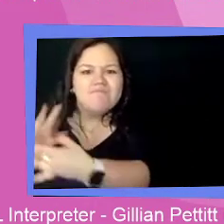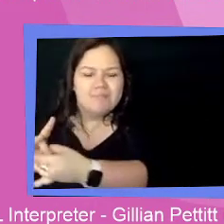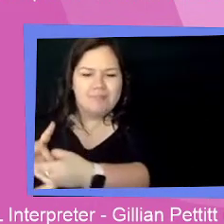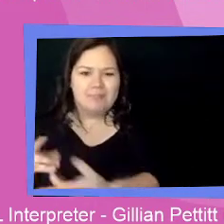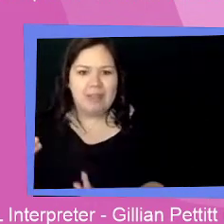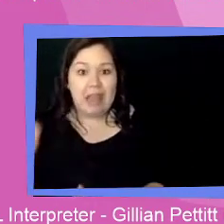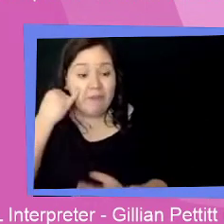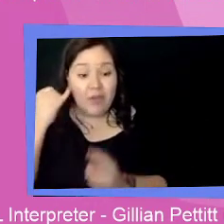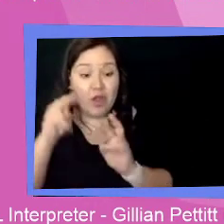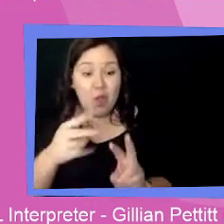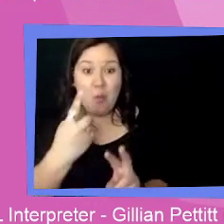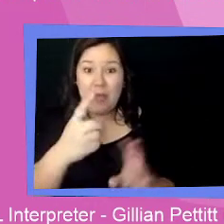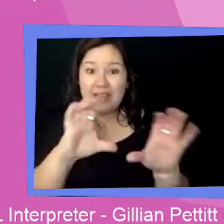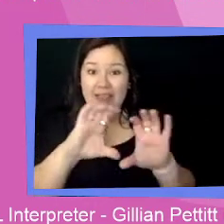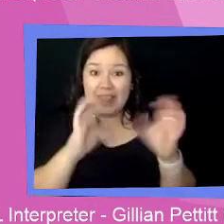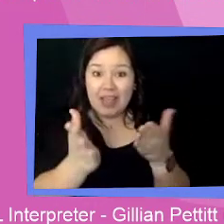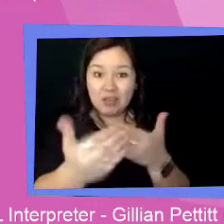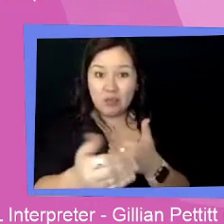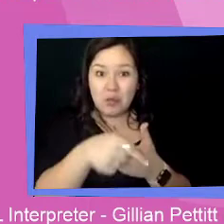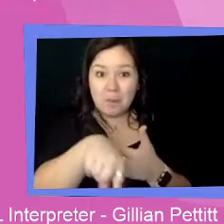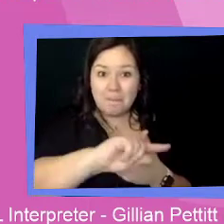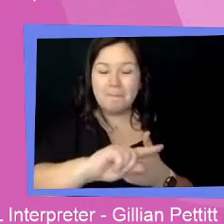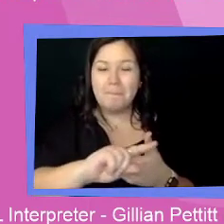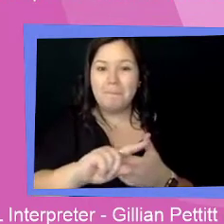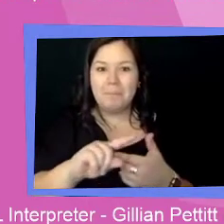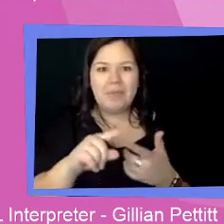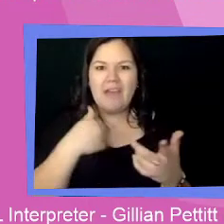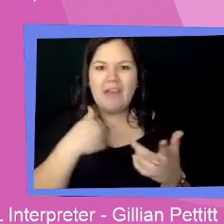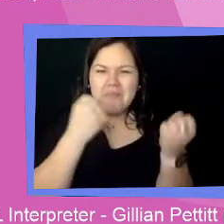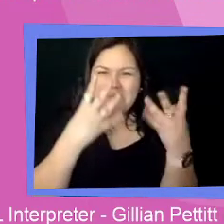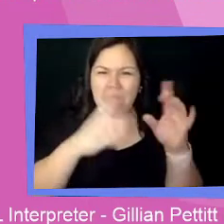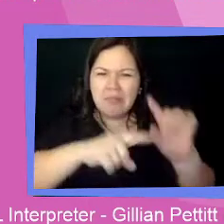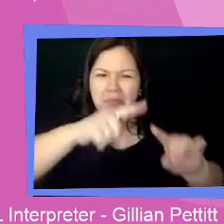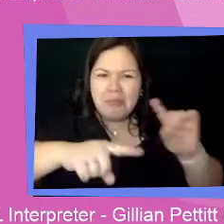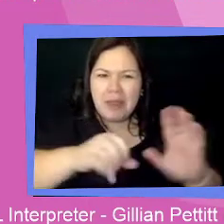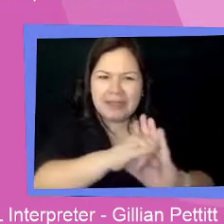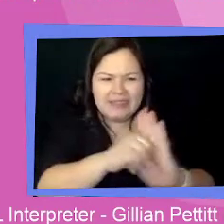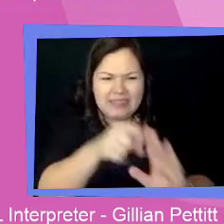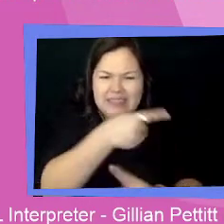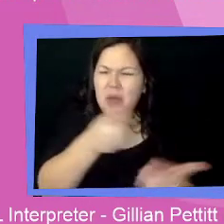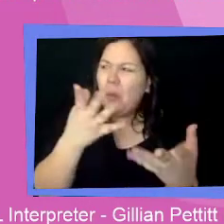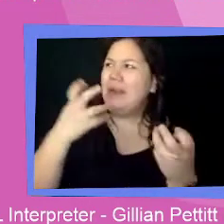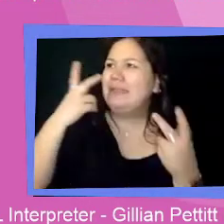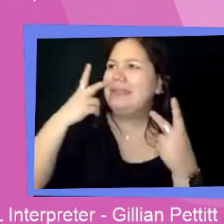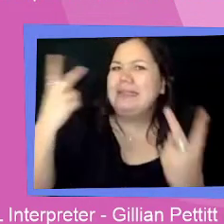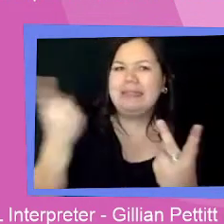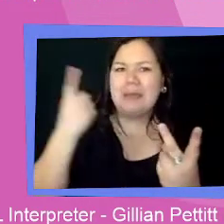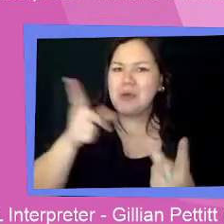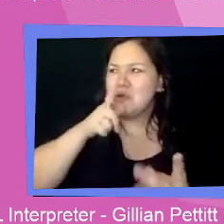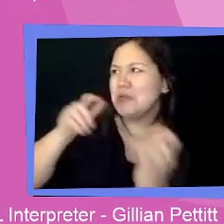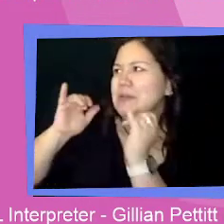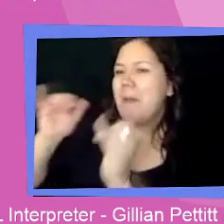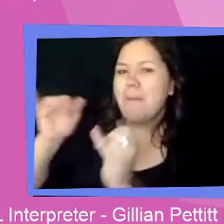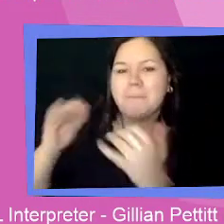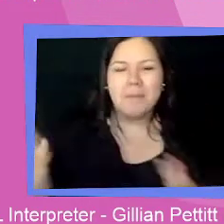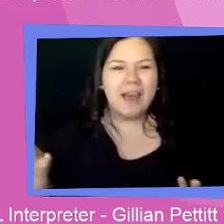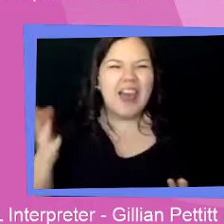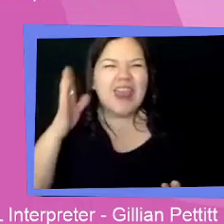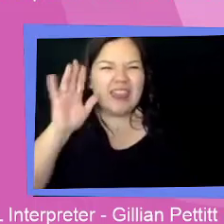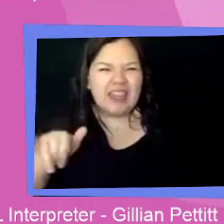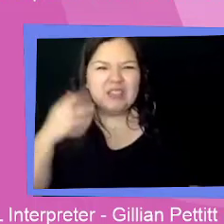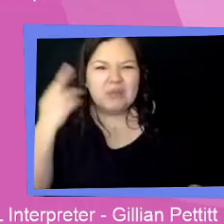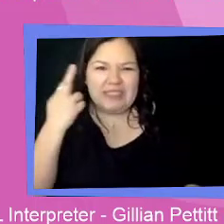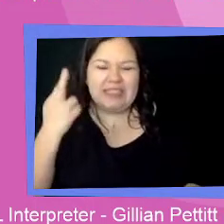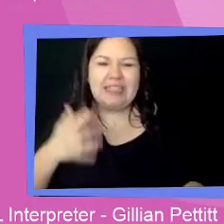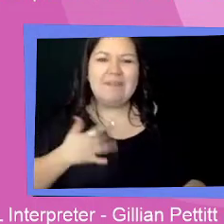there's so many identities represented, and they want to see themselves. And so that, I think, YA holds a